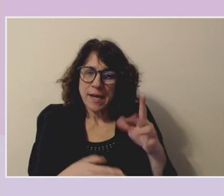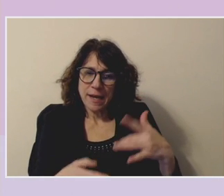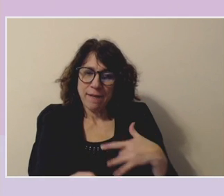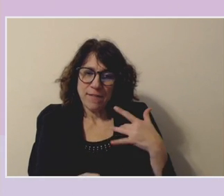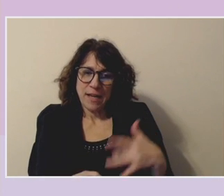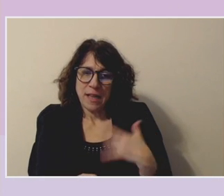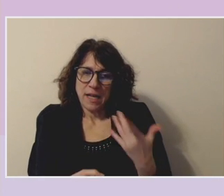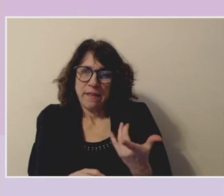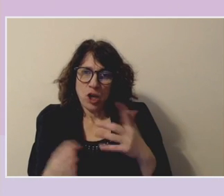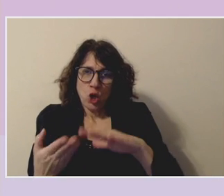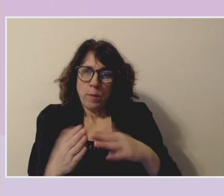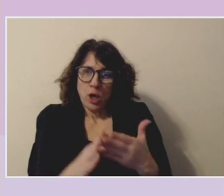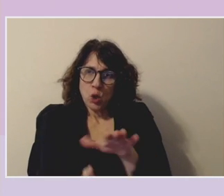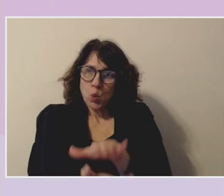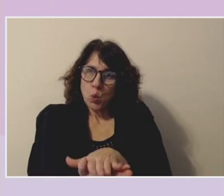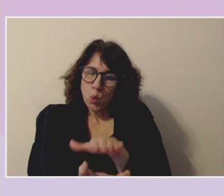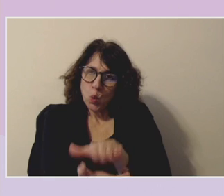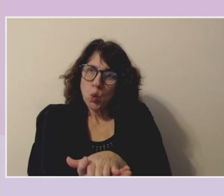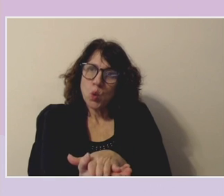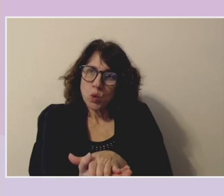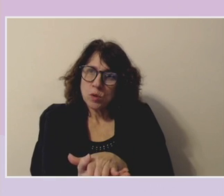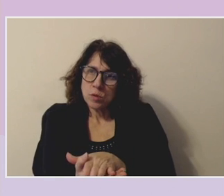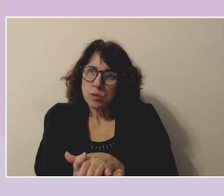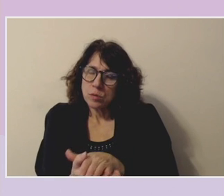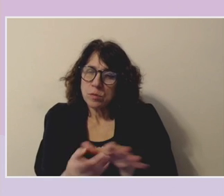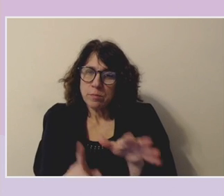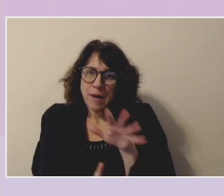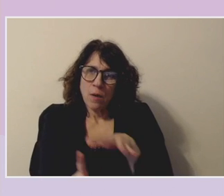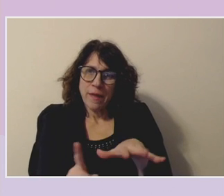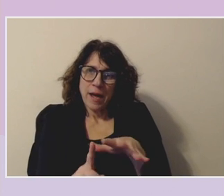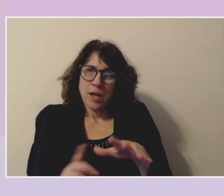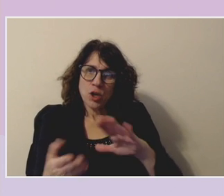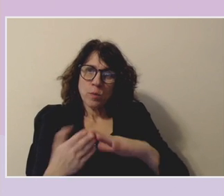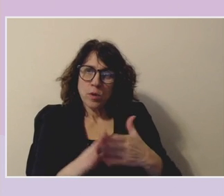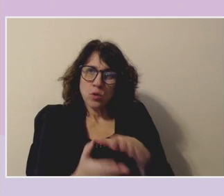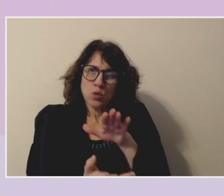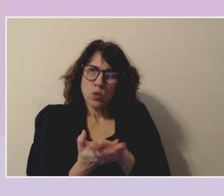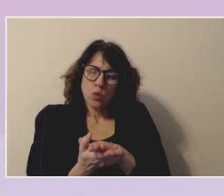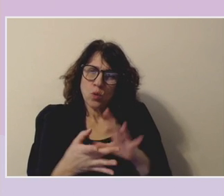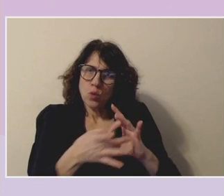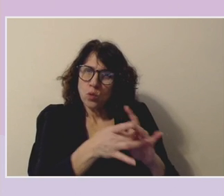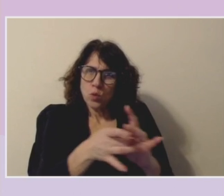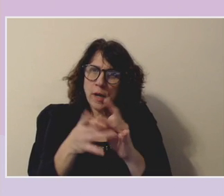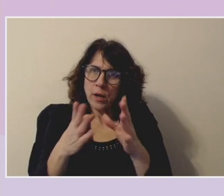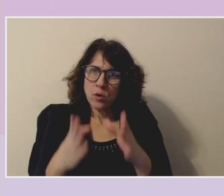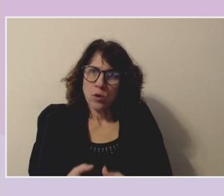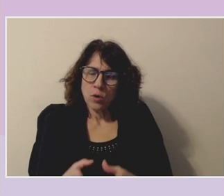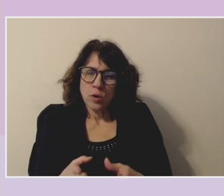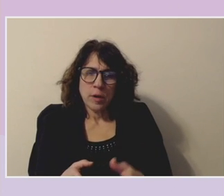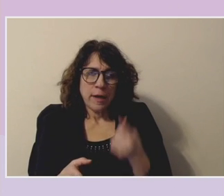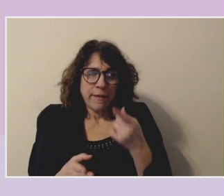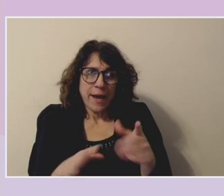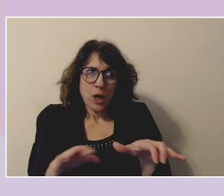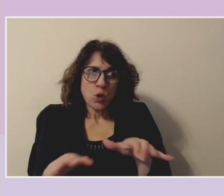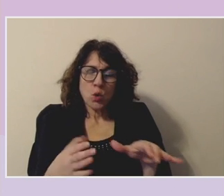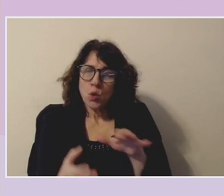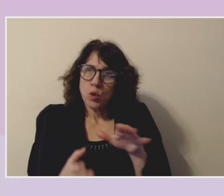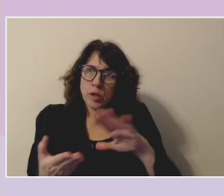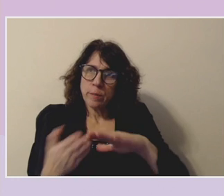community schools are all about that community school coordinator. And the community school coordinator is pretty much the one that does the community school thing. It